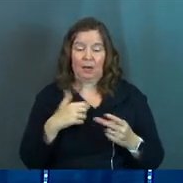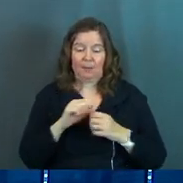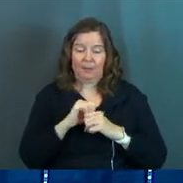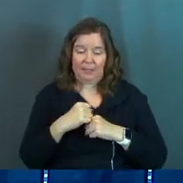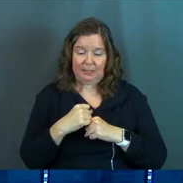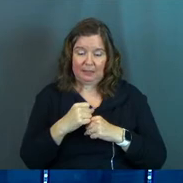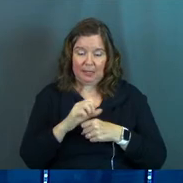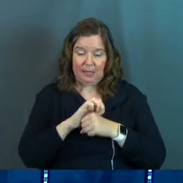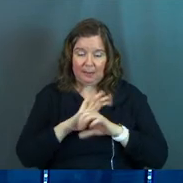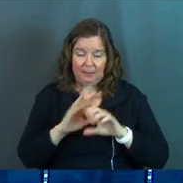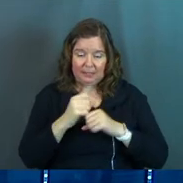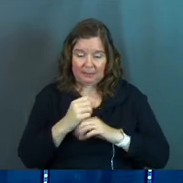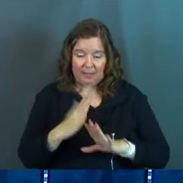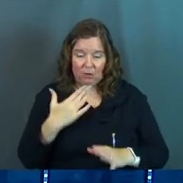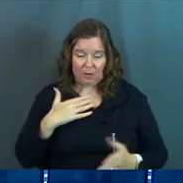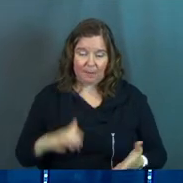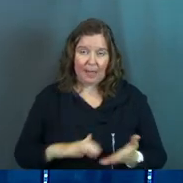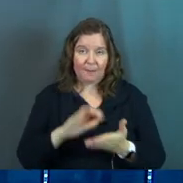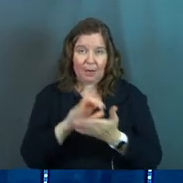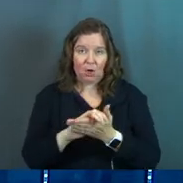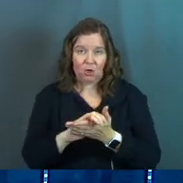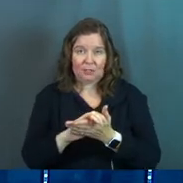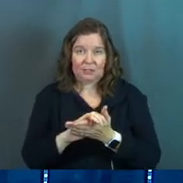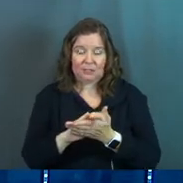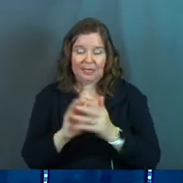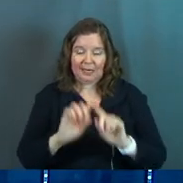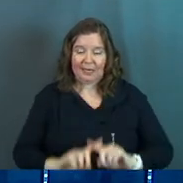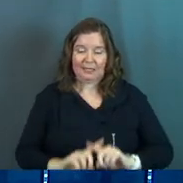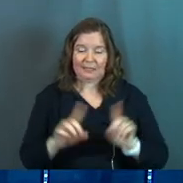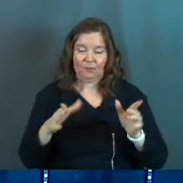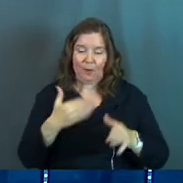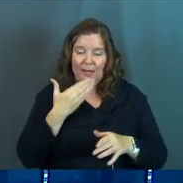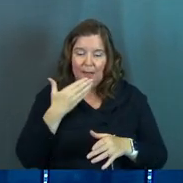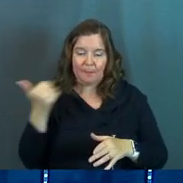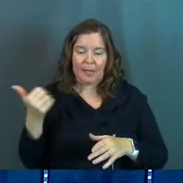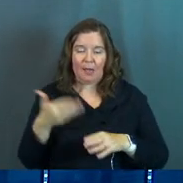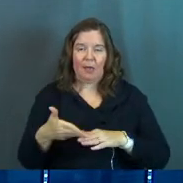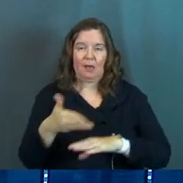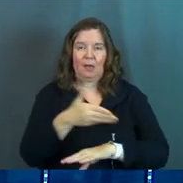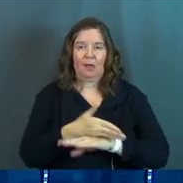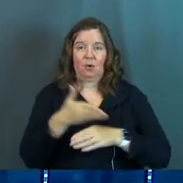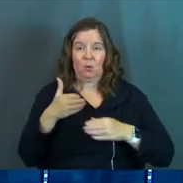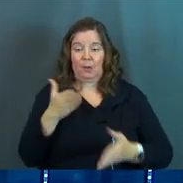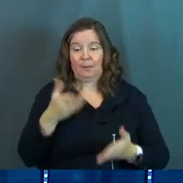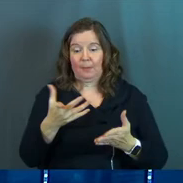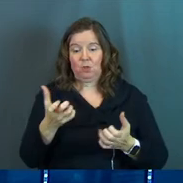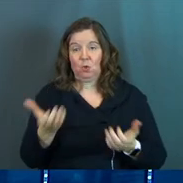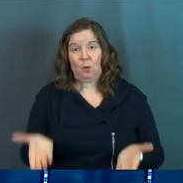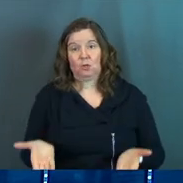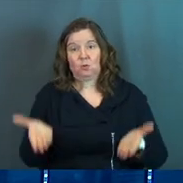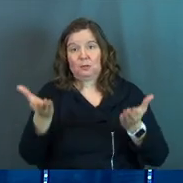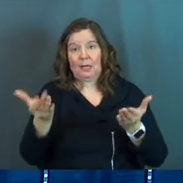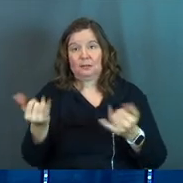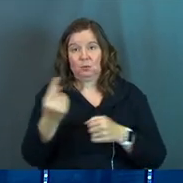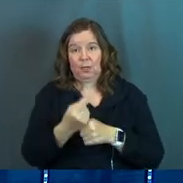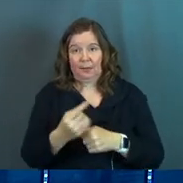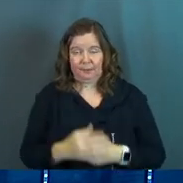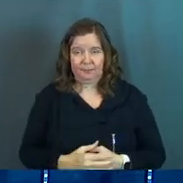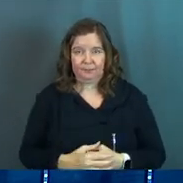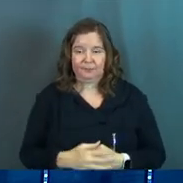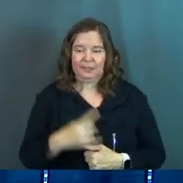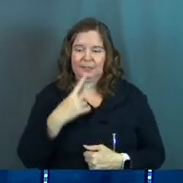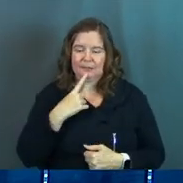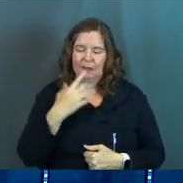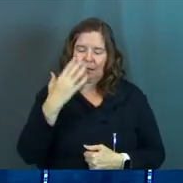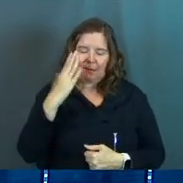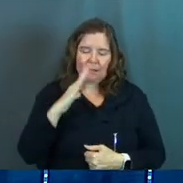be a peacemaker in my marriage in a different way, in a better way. Maybe you want to stand today. You